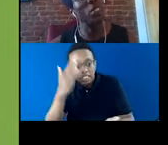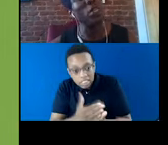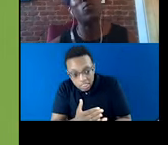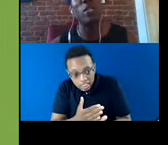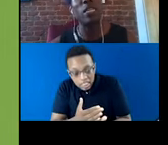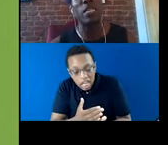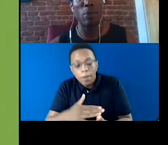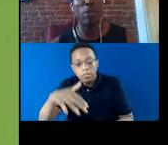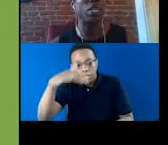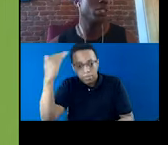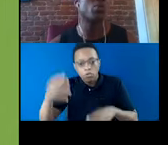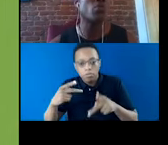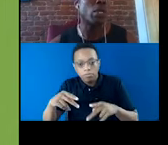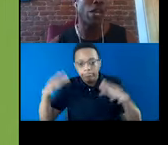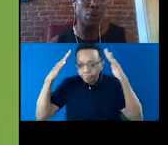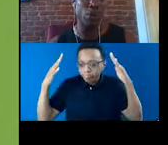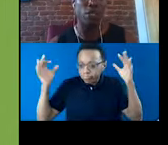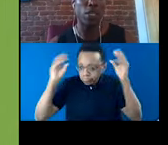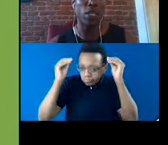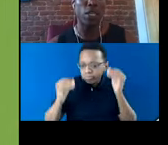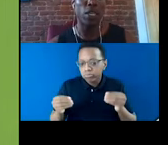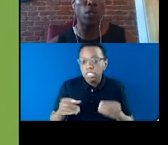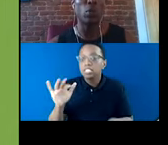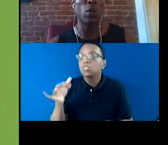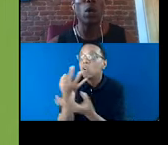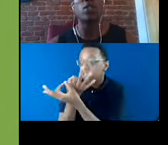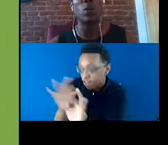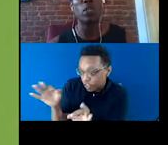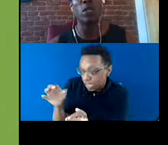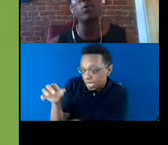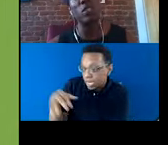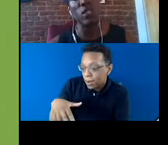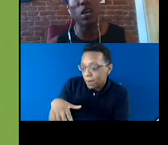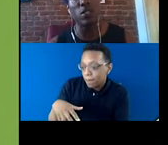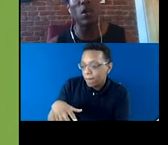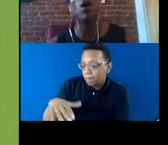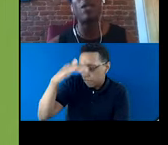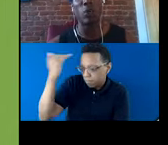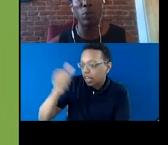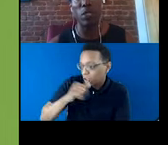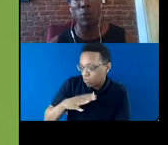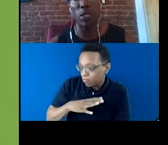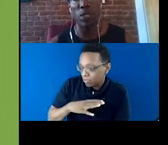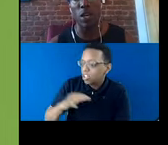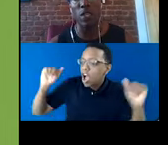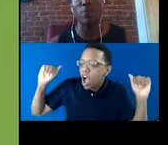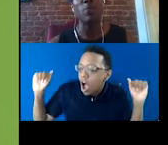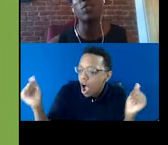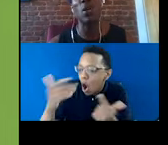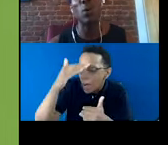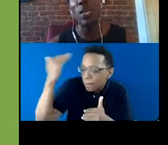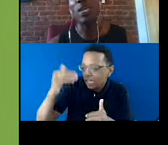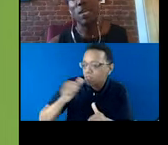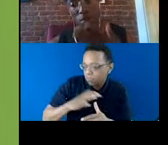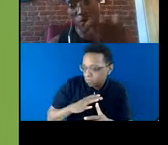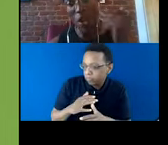adorning themselves freely in public. And these were free Black women who were also subject to these laws. All Black women were subject to these laws.